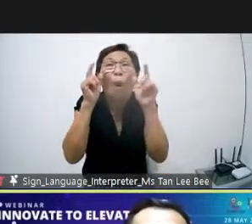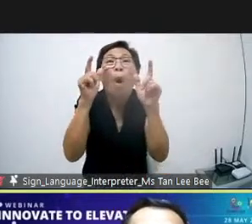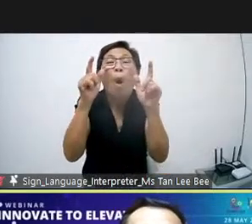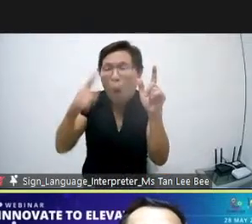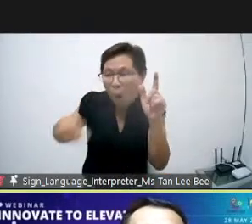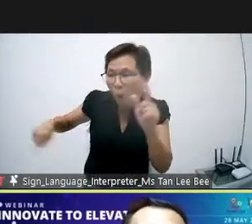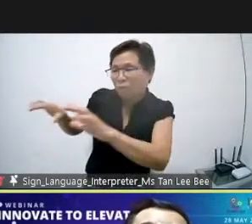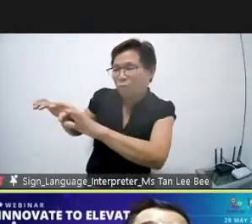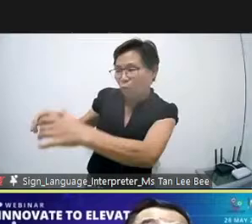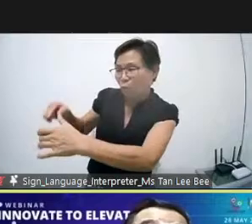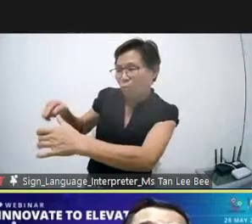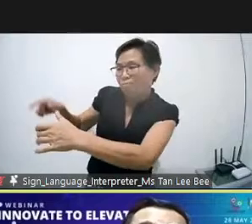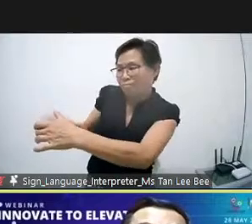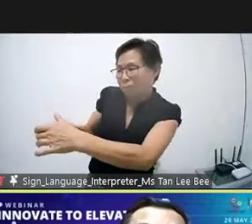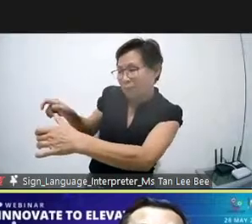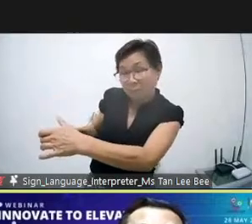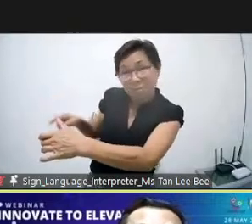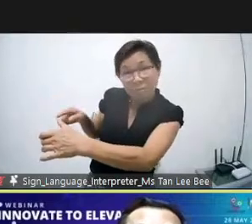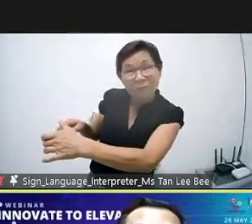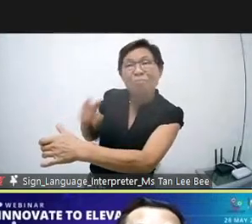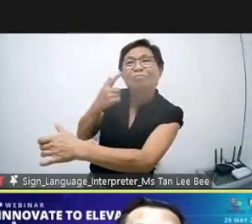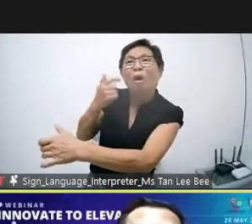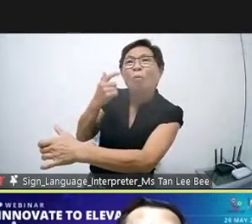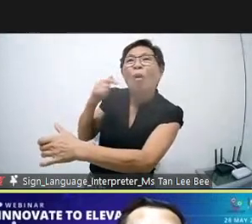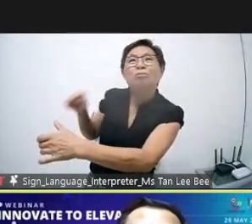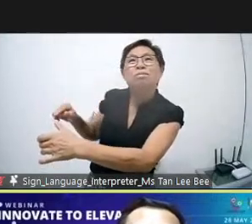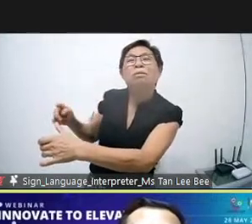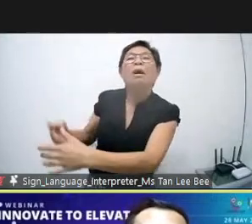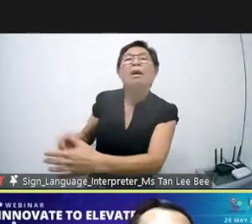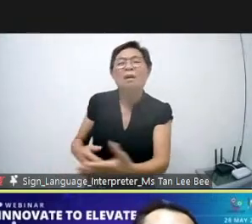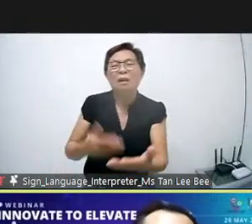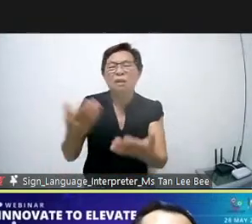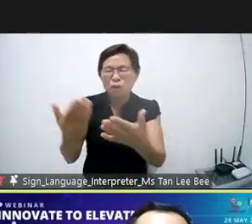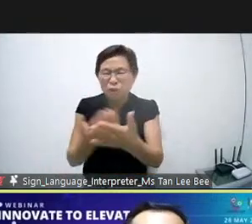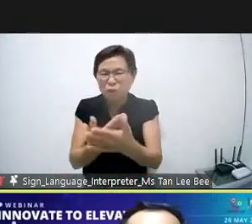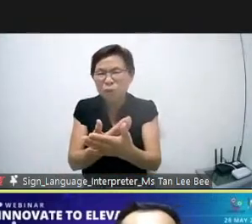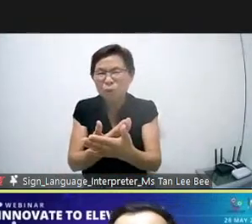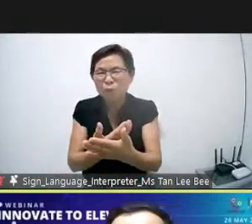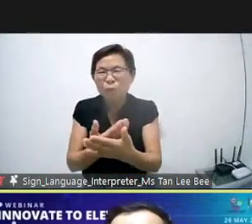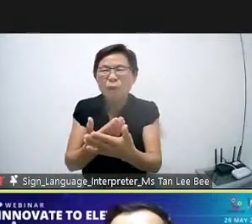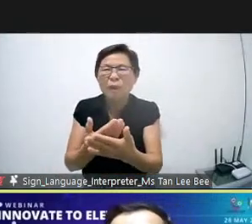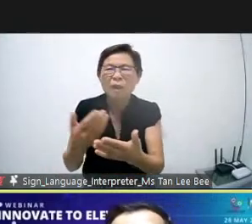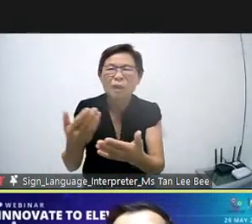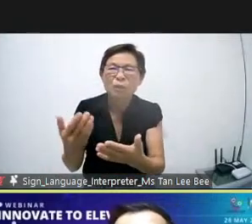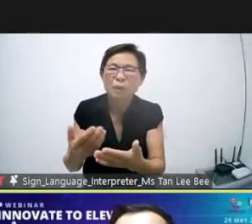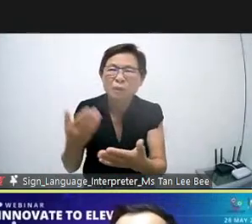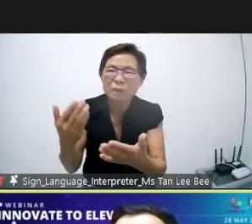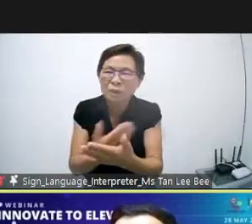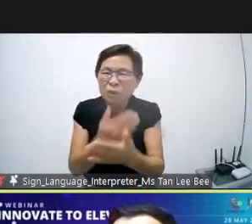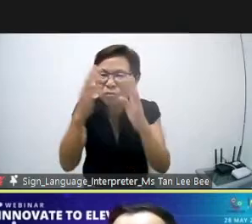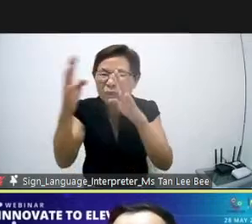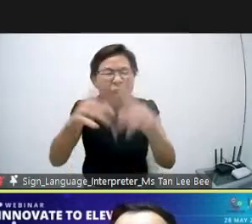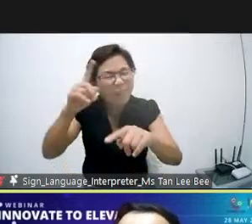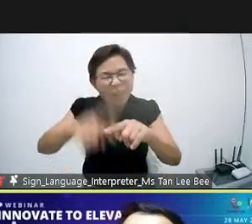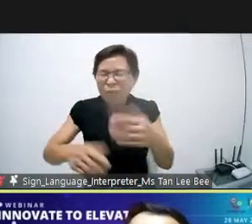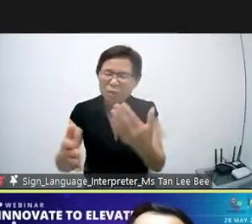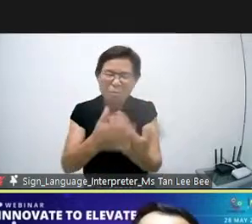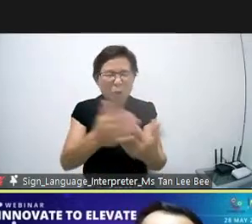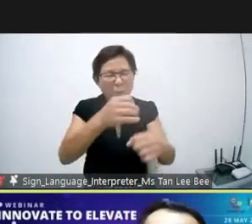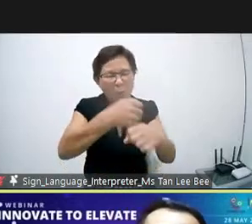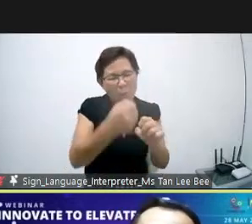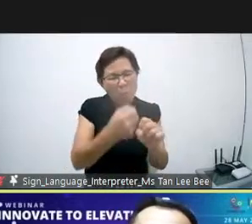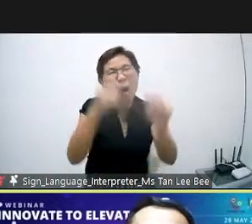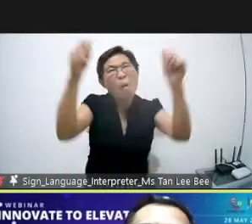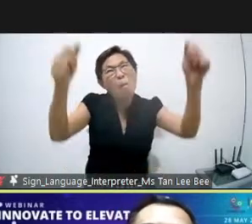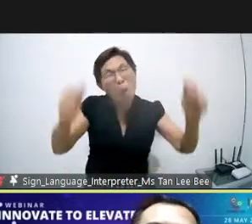But then, in terms of innovation, we cannot just simply make a poster or video to solve the problem. We should